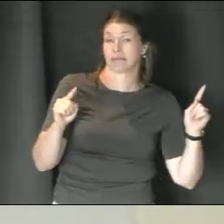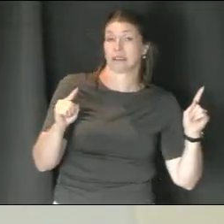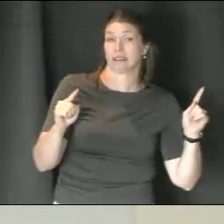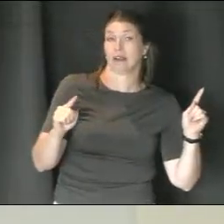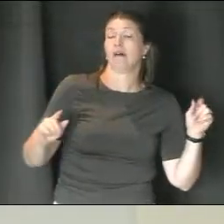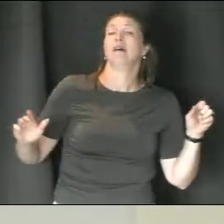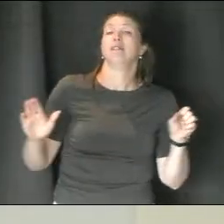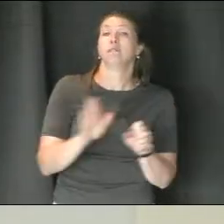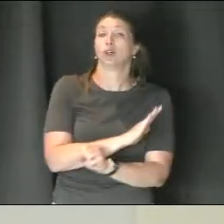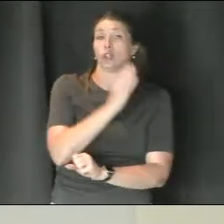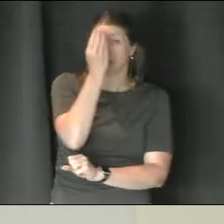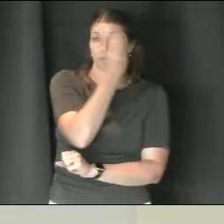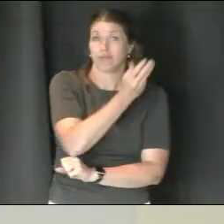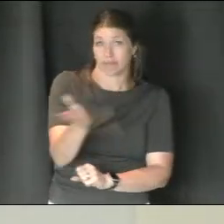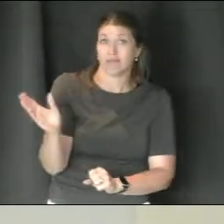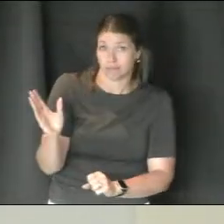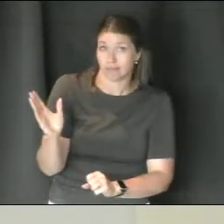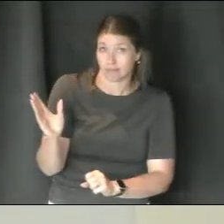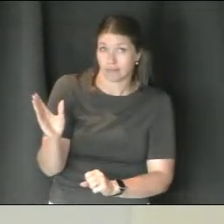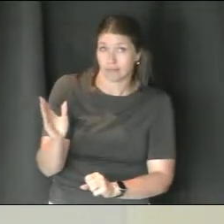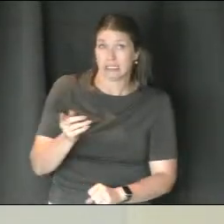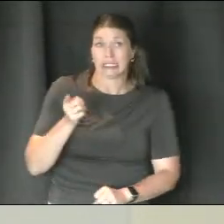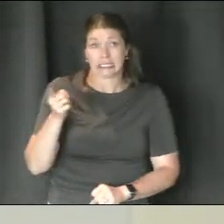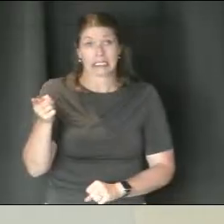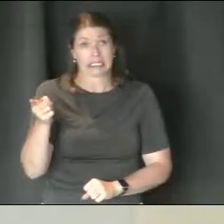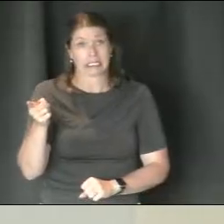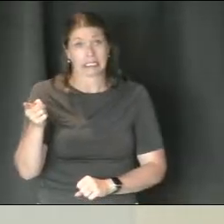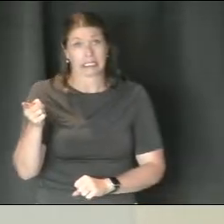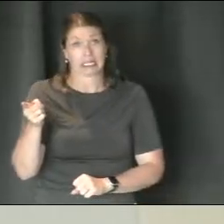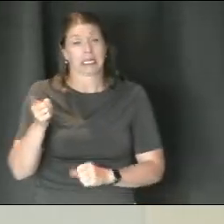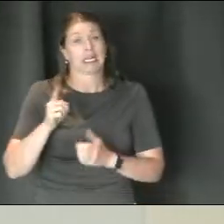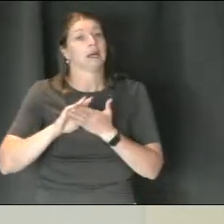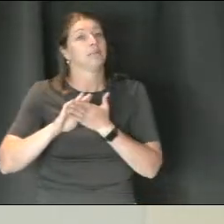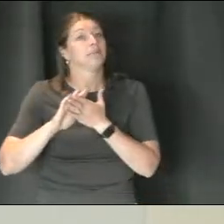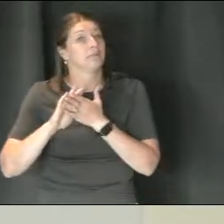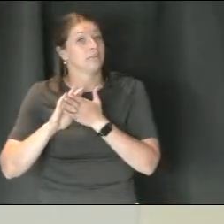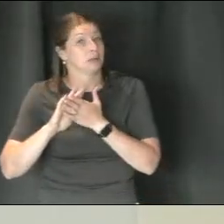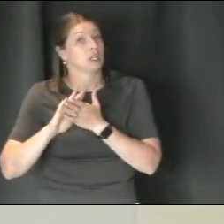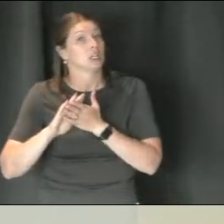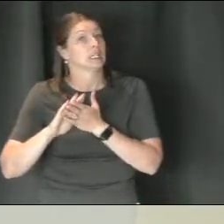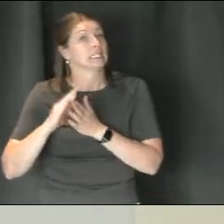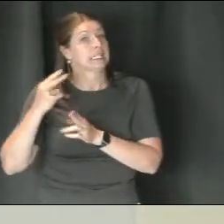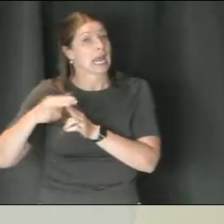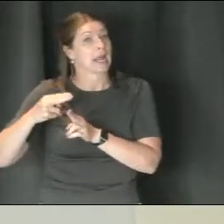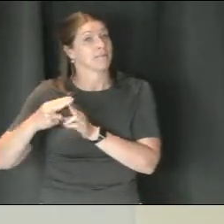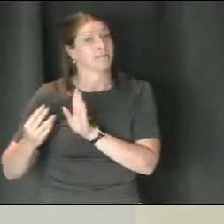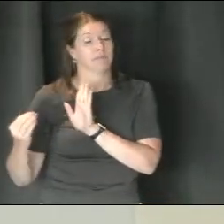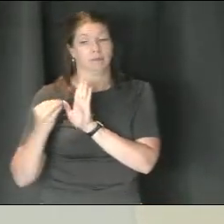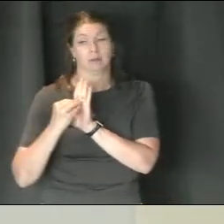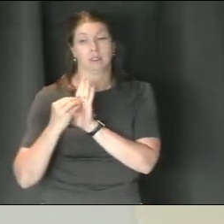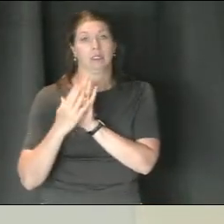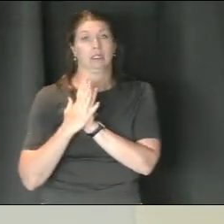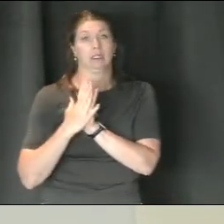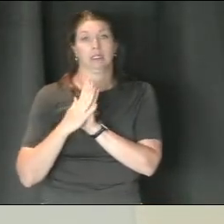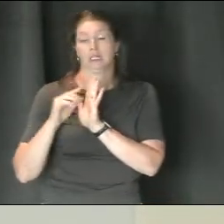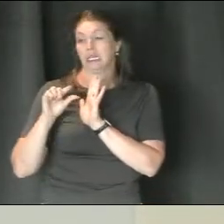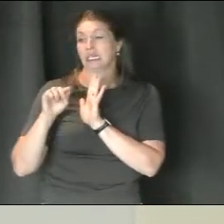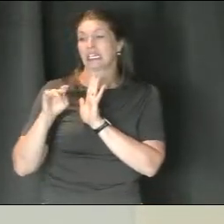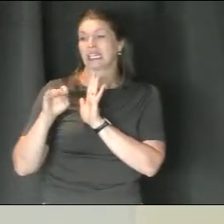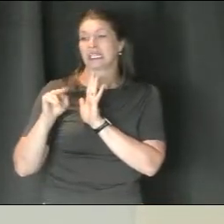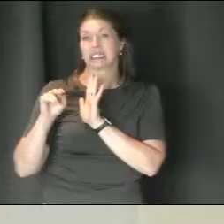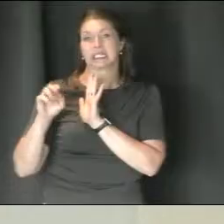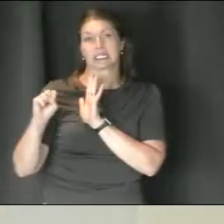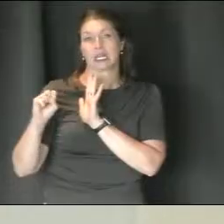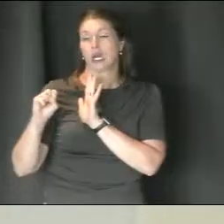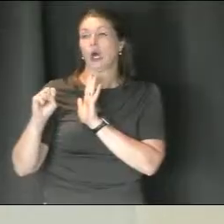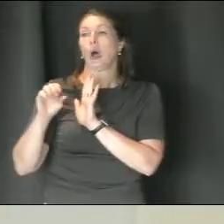disclosure, he also ended up in the Guinness World Book of Records for having left the most living descendants in the world